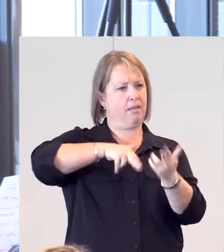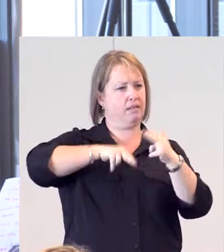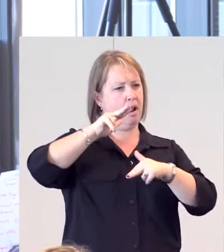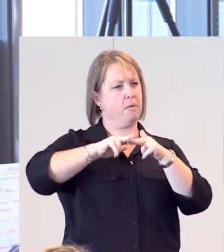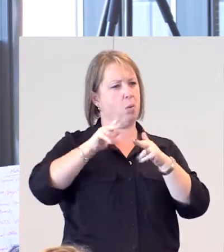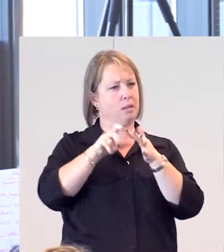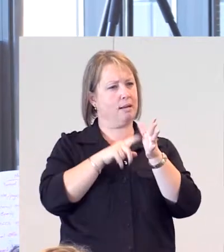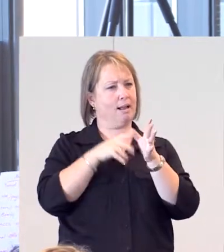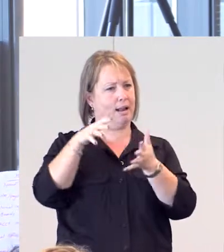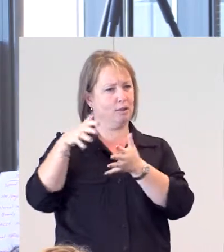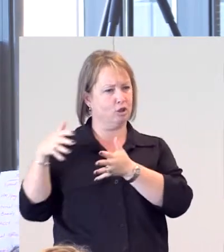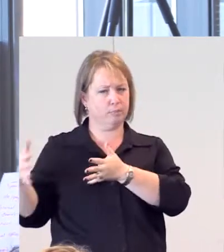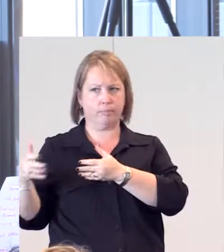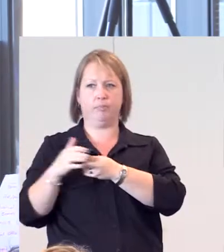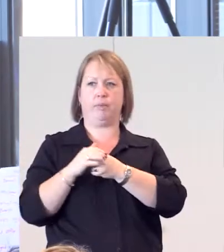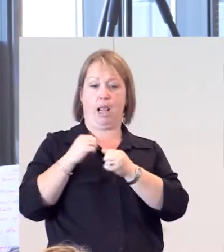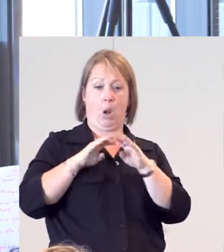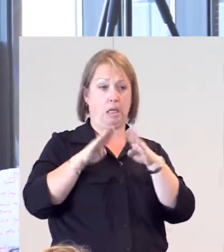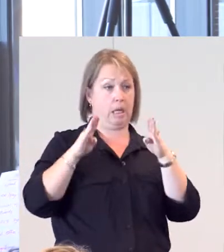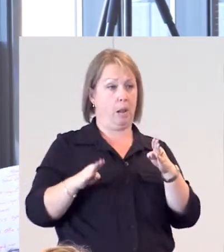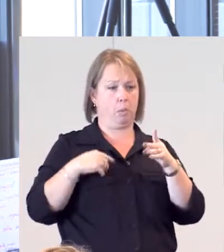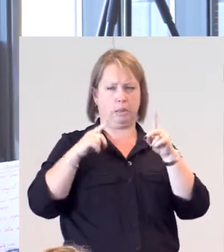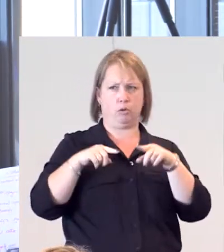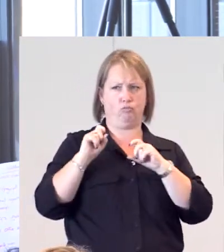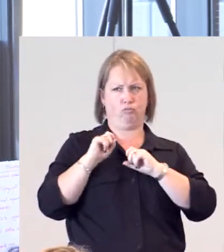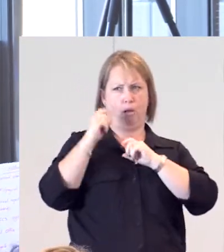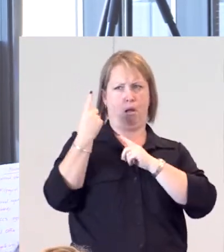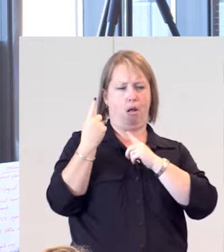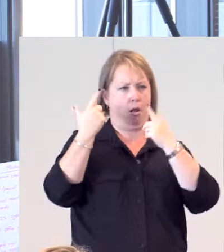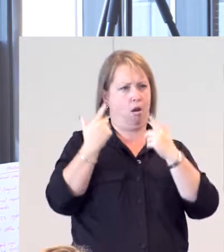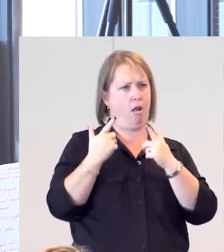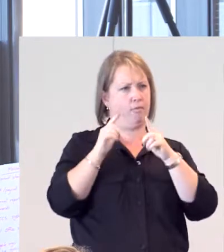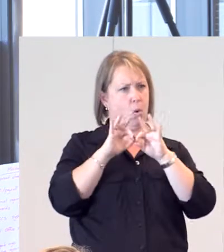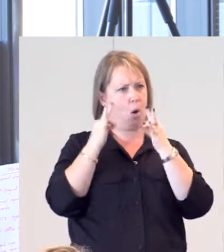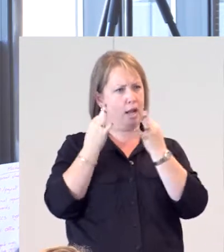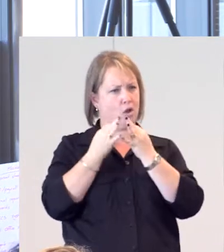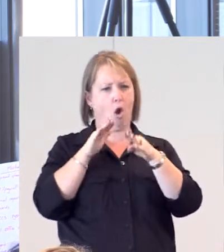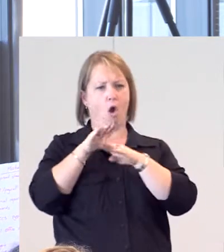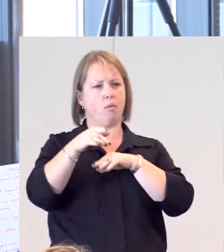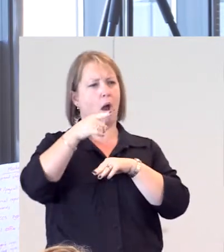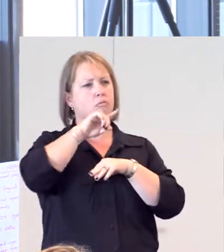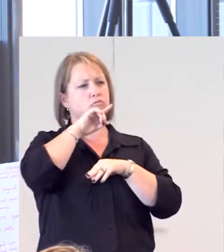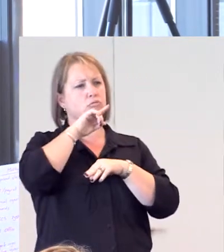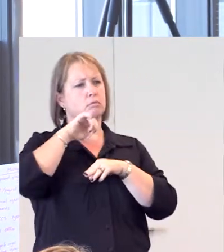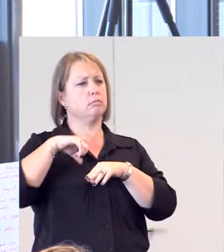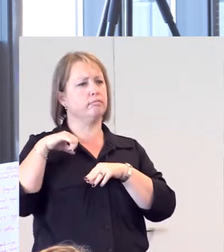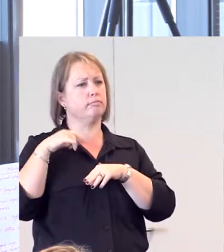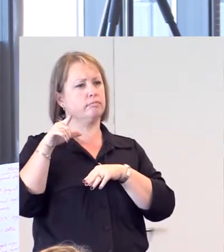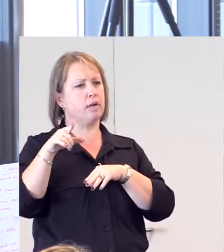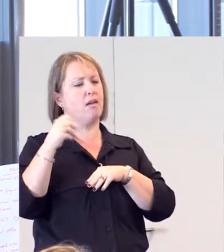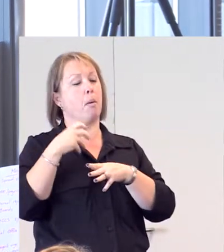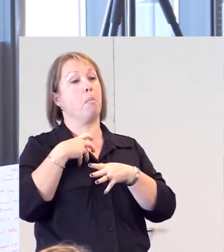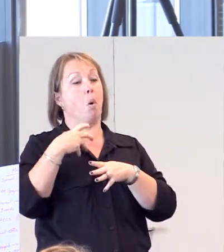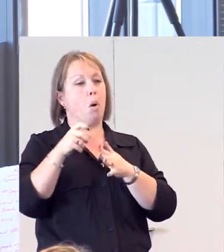collection. Amongst our table, we started to realise that some of the organisations that have 100 plus people have an increased data